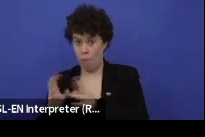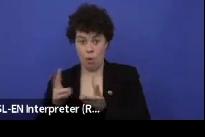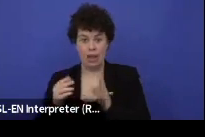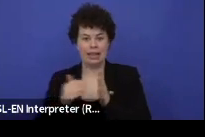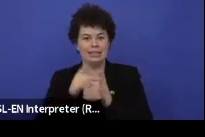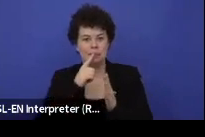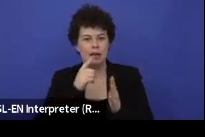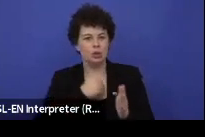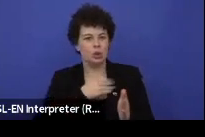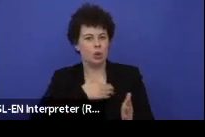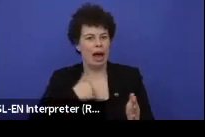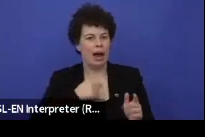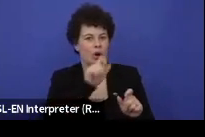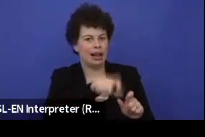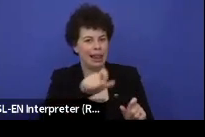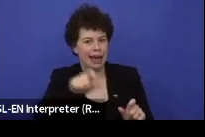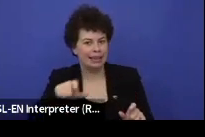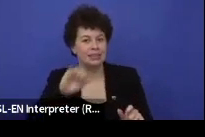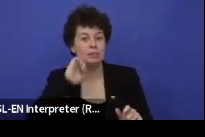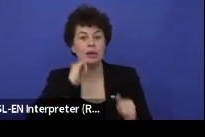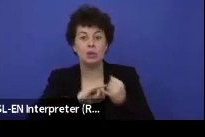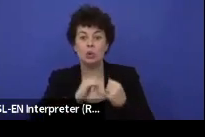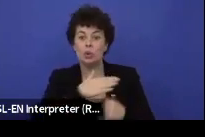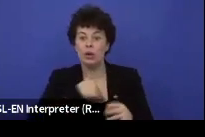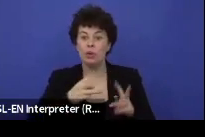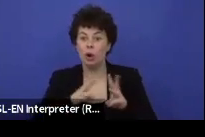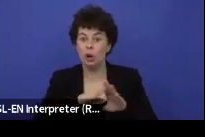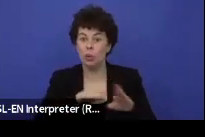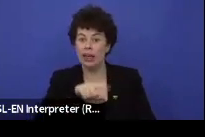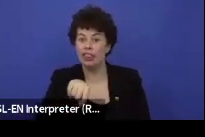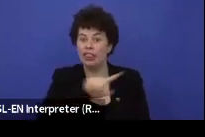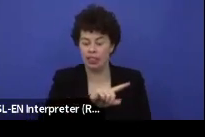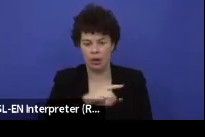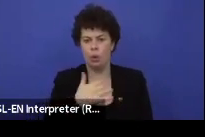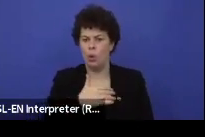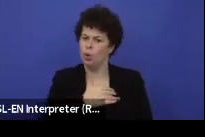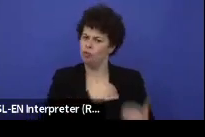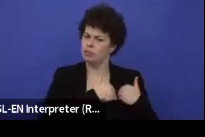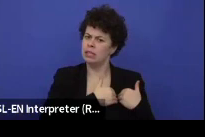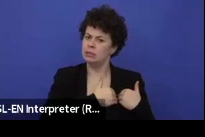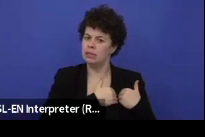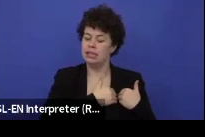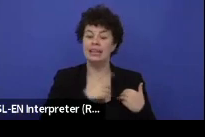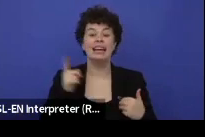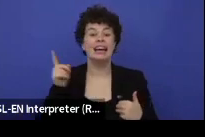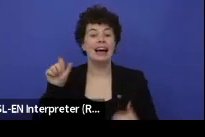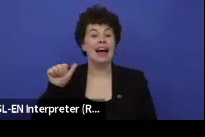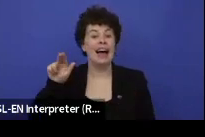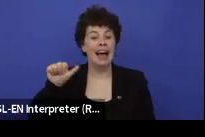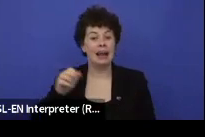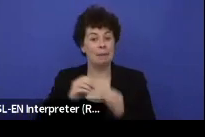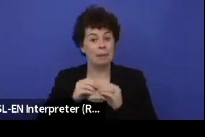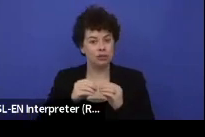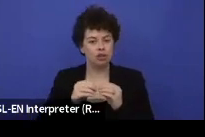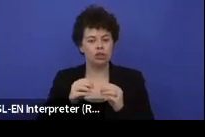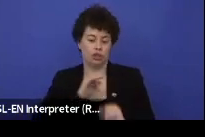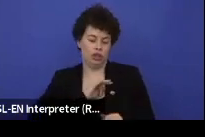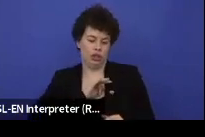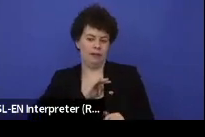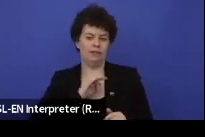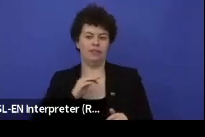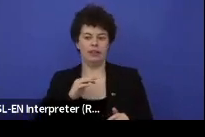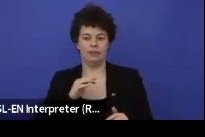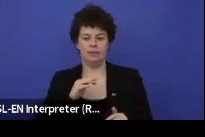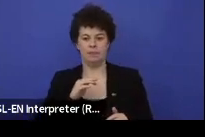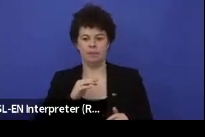but because of the community that we work with. And she was talking about, this was the impact of, or this